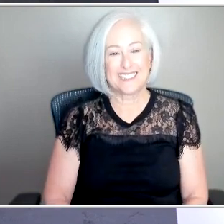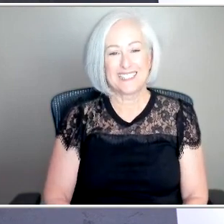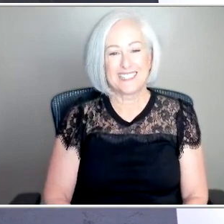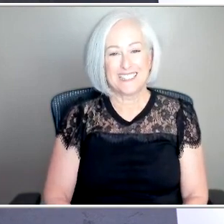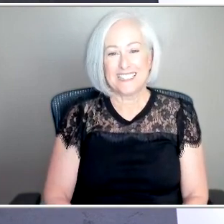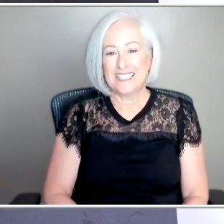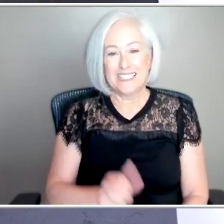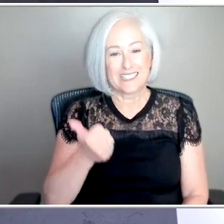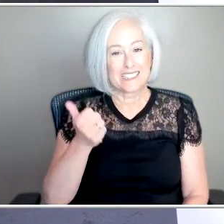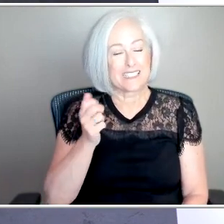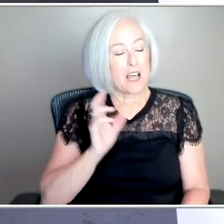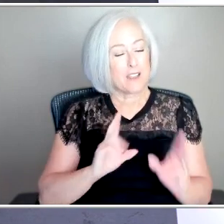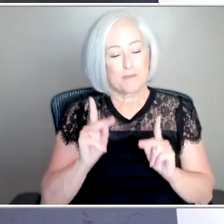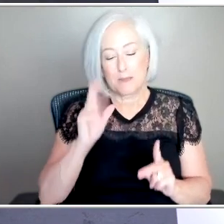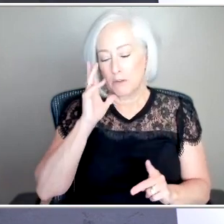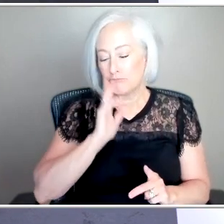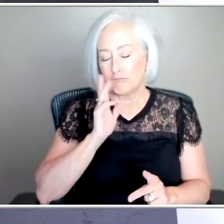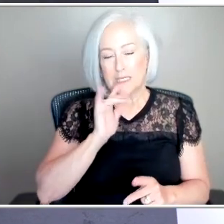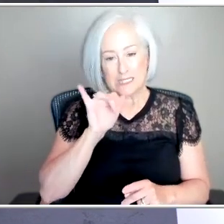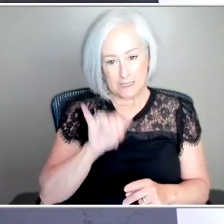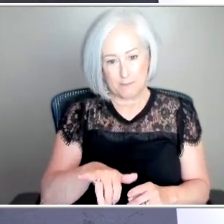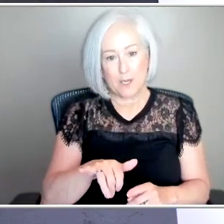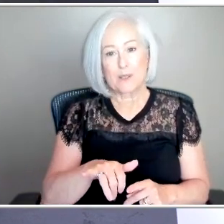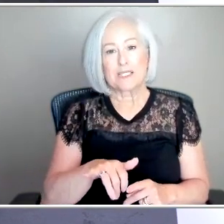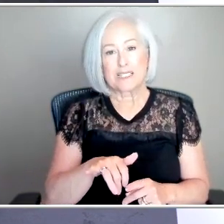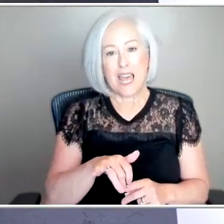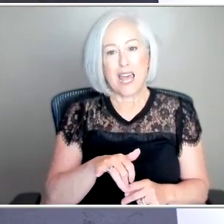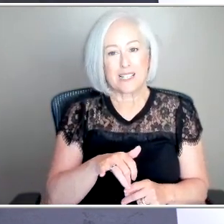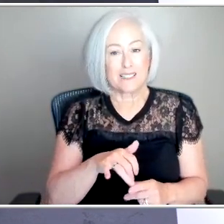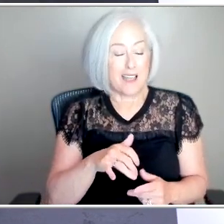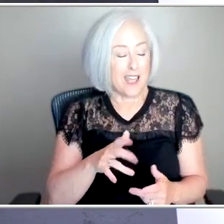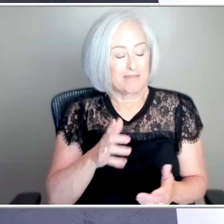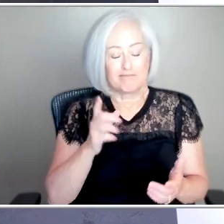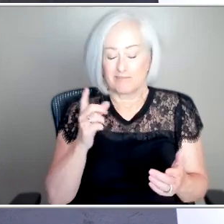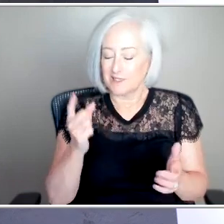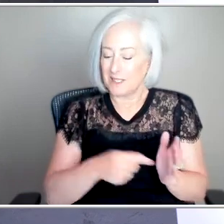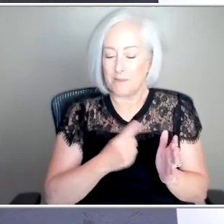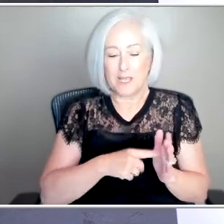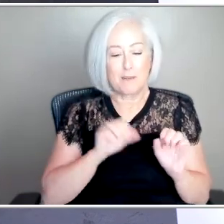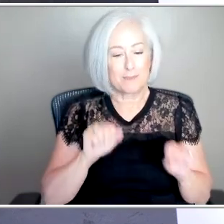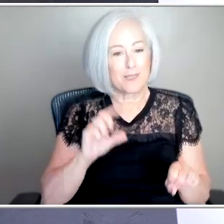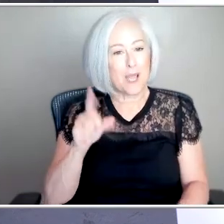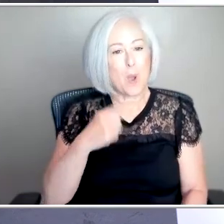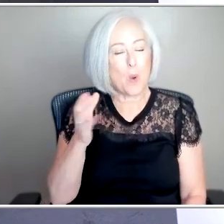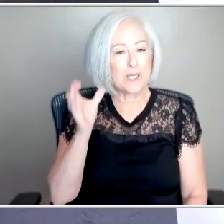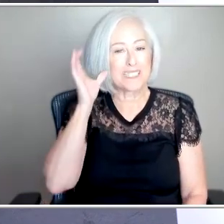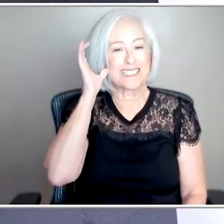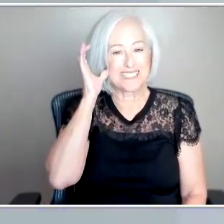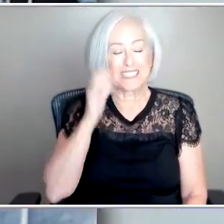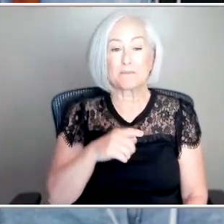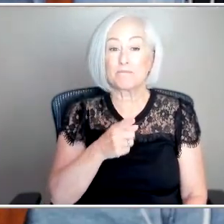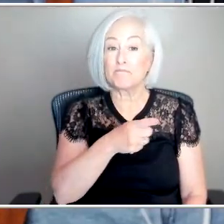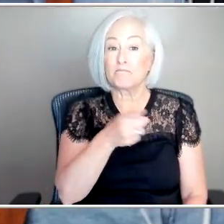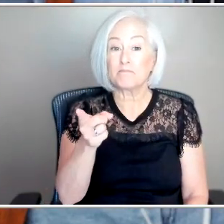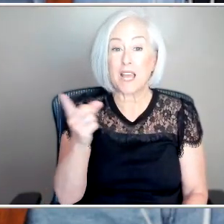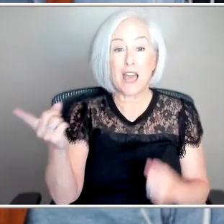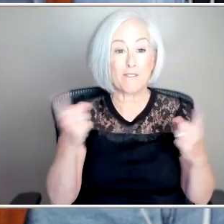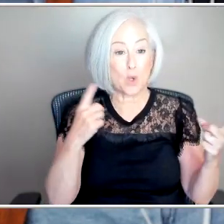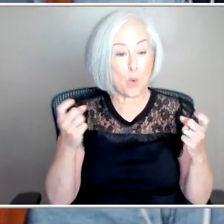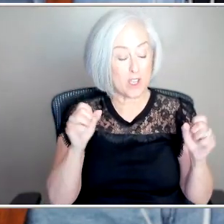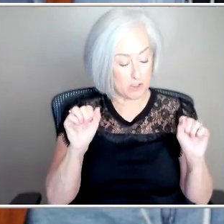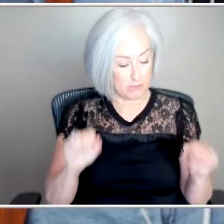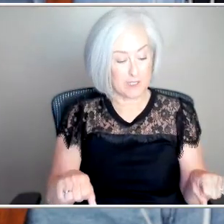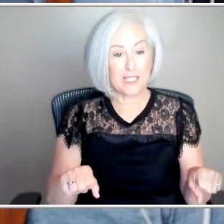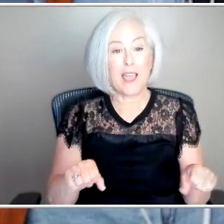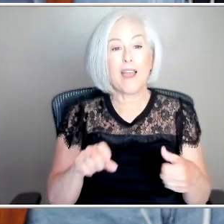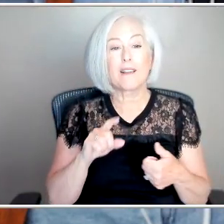through, and just kind of what to say, and like you said, just listen. Just listen. Listening. Yeah. If you have any questions, be sure to ask them. Use the chat on